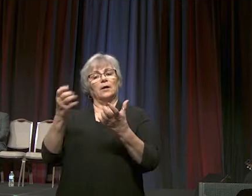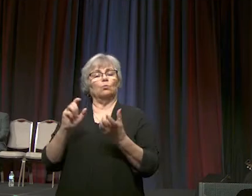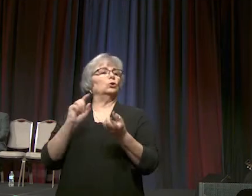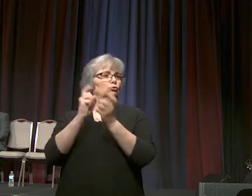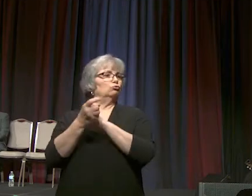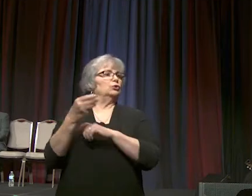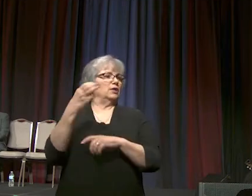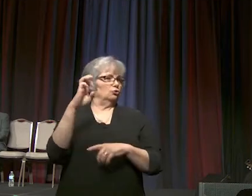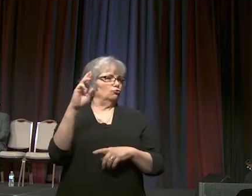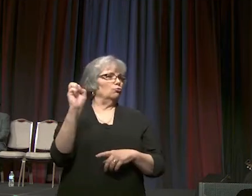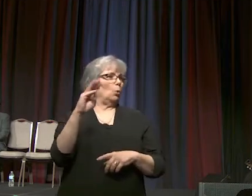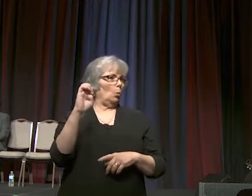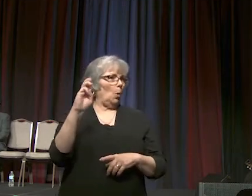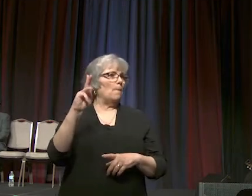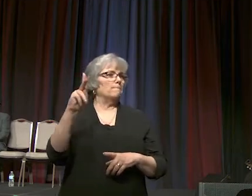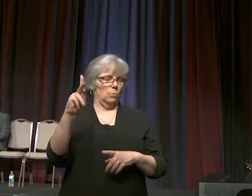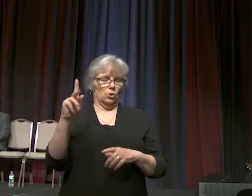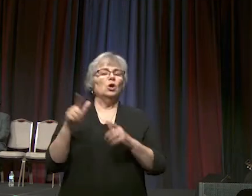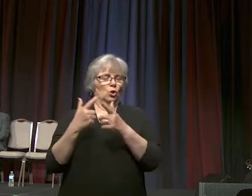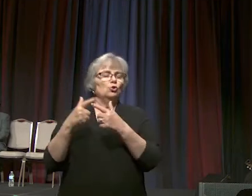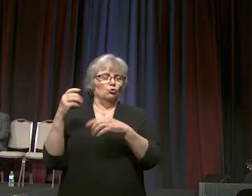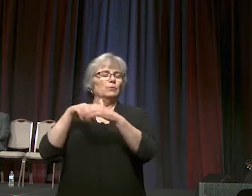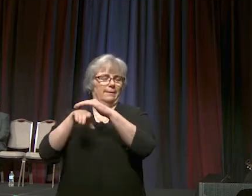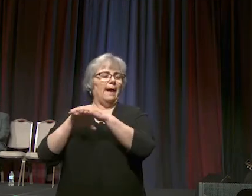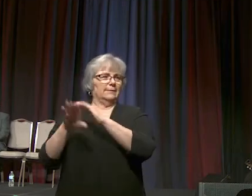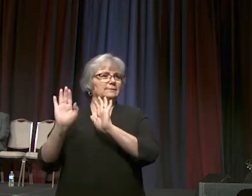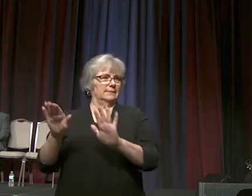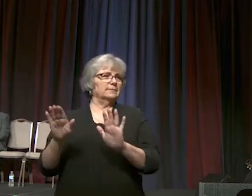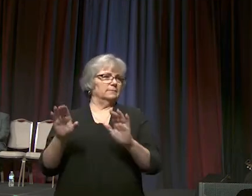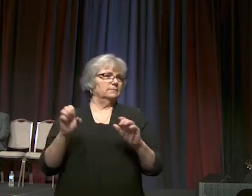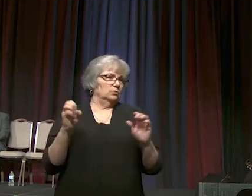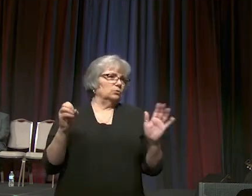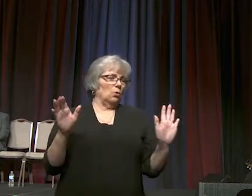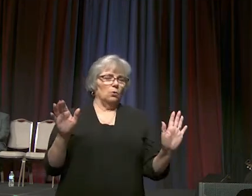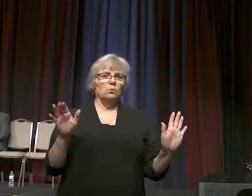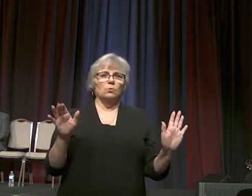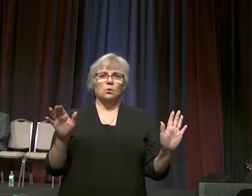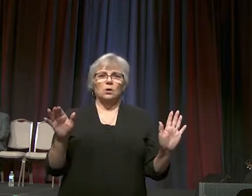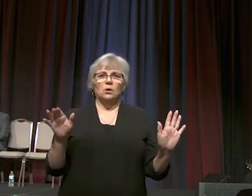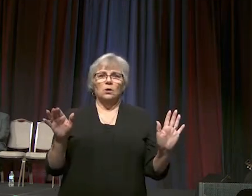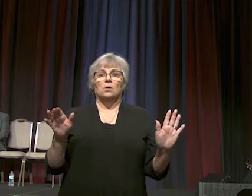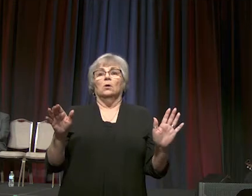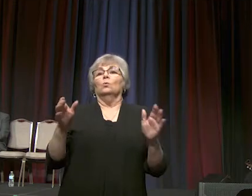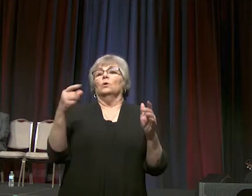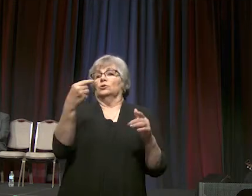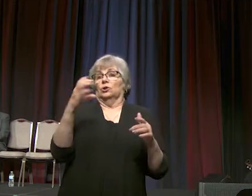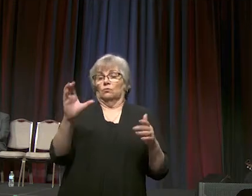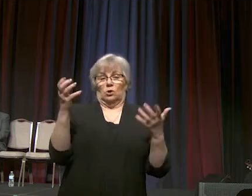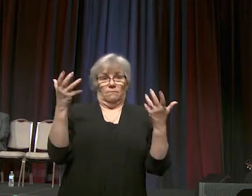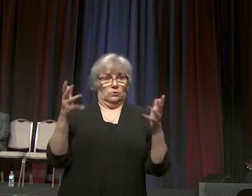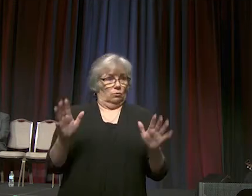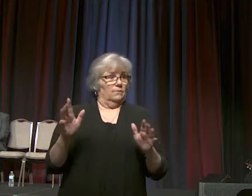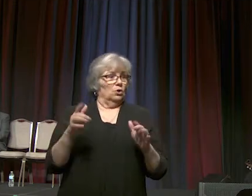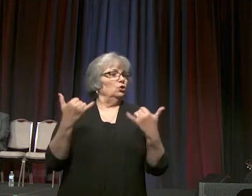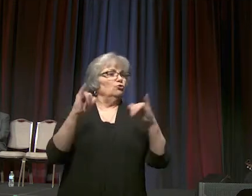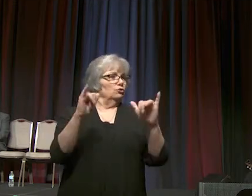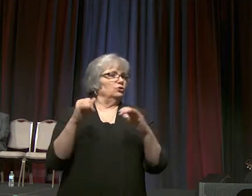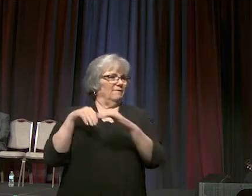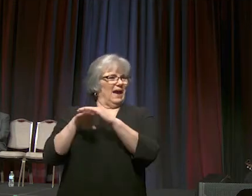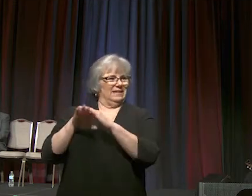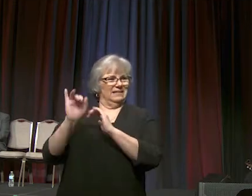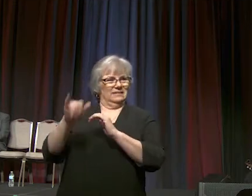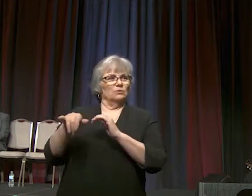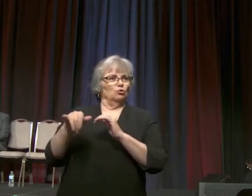your information that you have accessed prior to that. And then after General Conference, you still have access to that